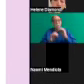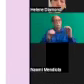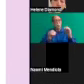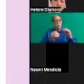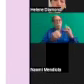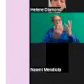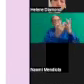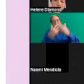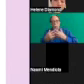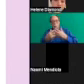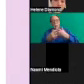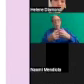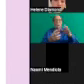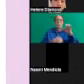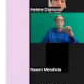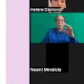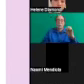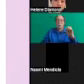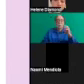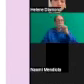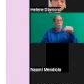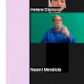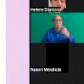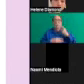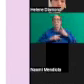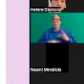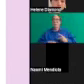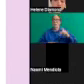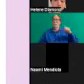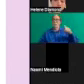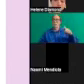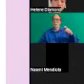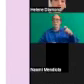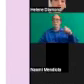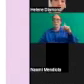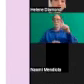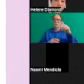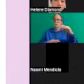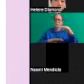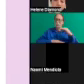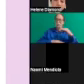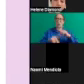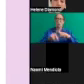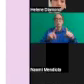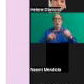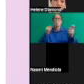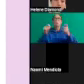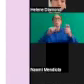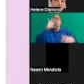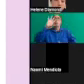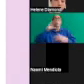oftentimes it's not just physical needs. Again, lack of treating the whole person